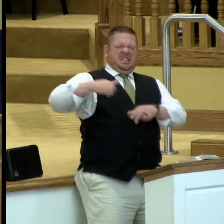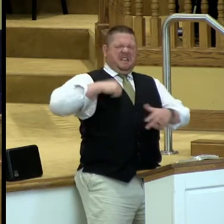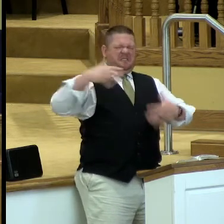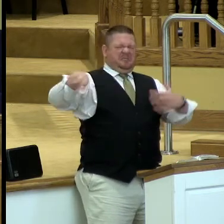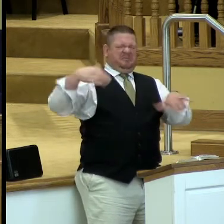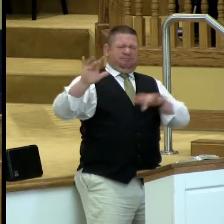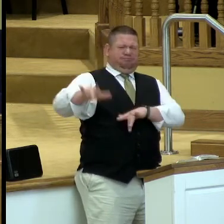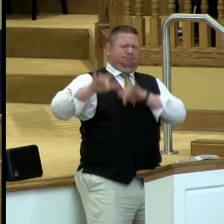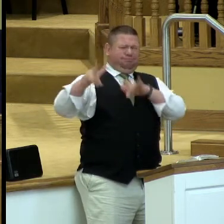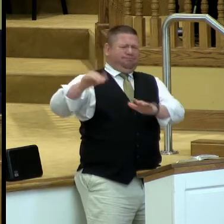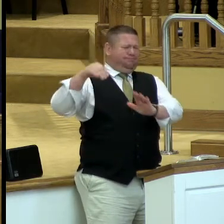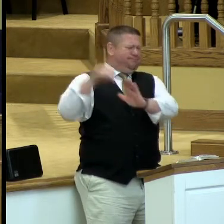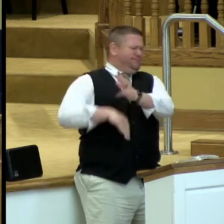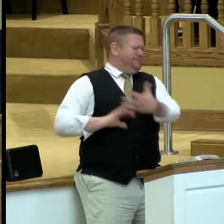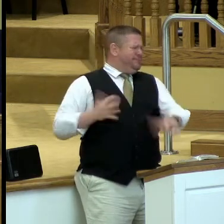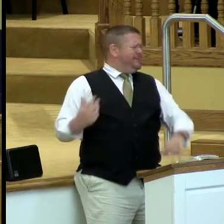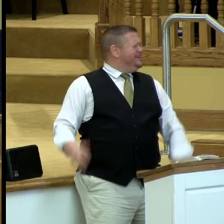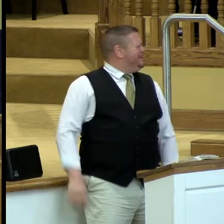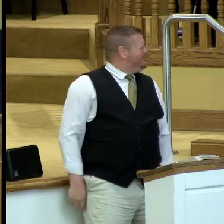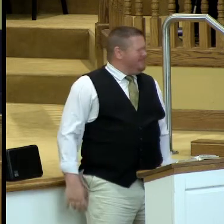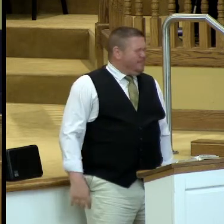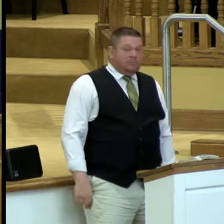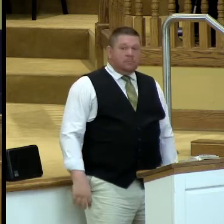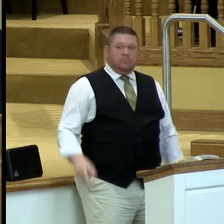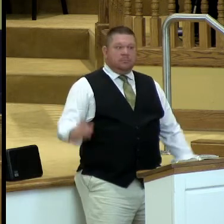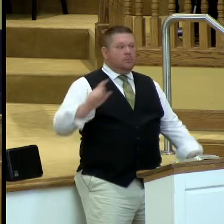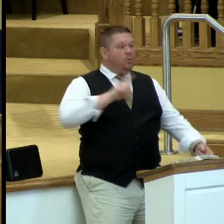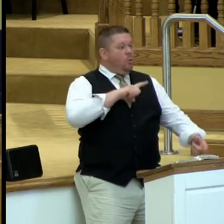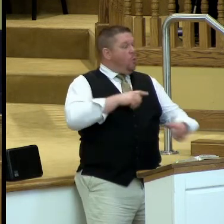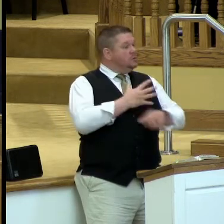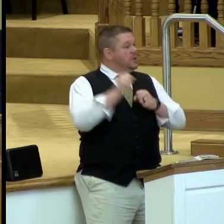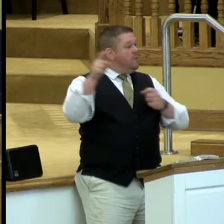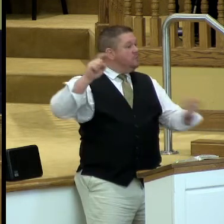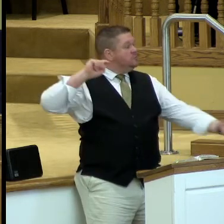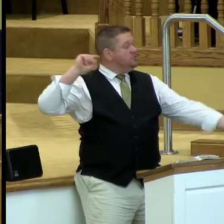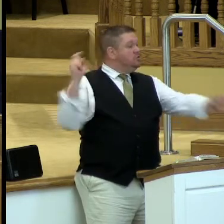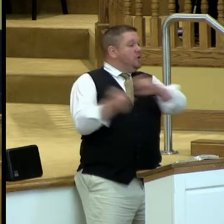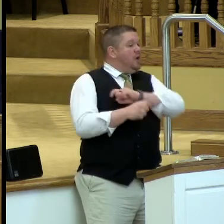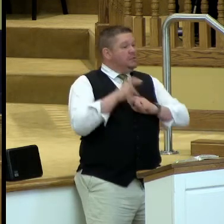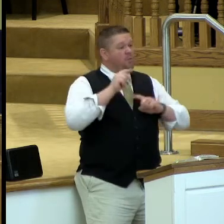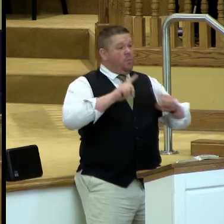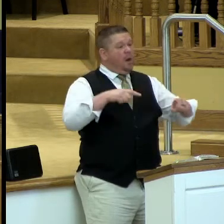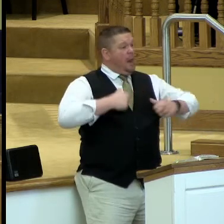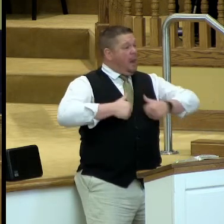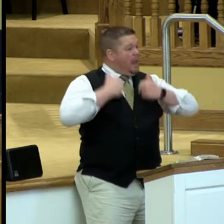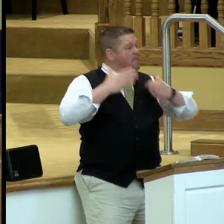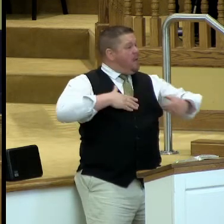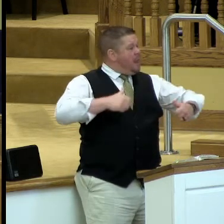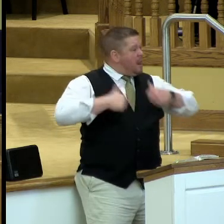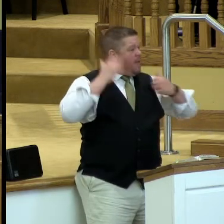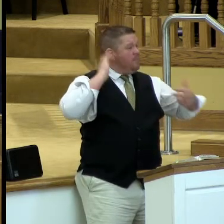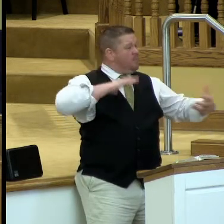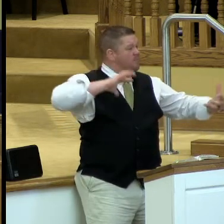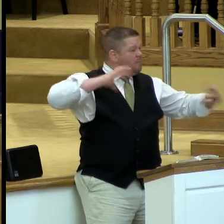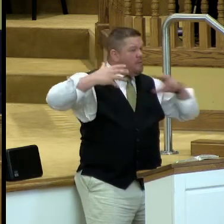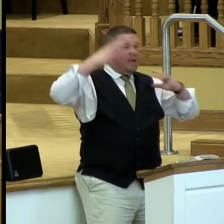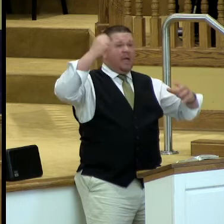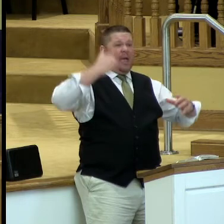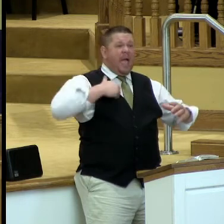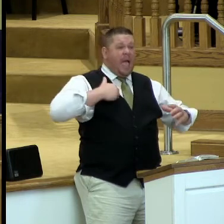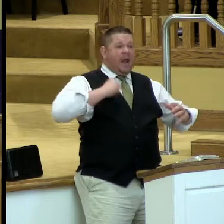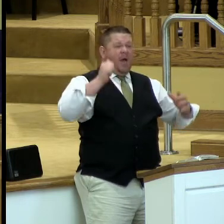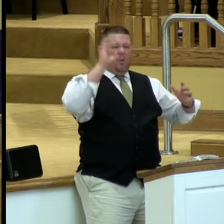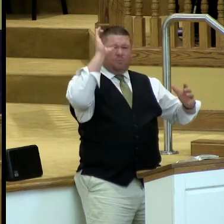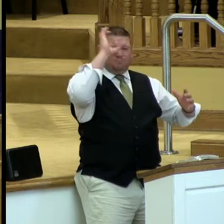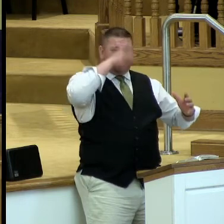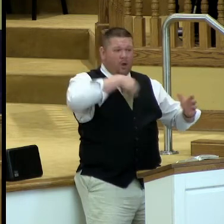other things that could have happened to me, the Lord loved me so much, even whenever I was living the life that I lived, he had a